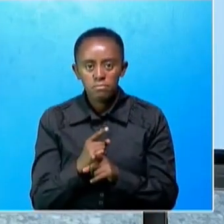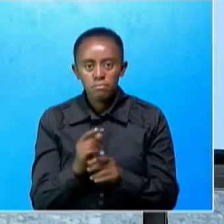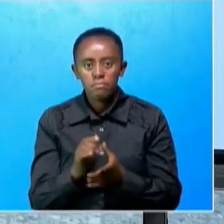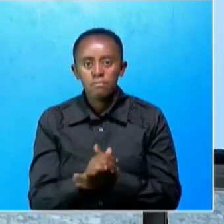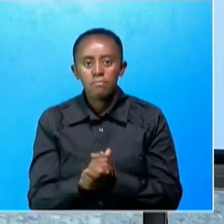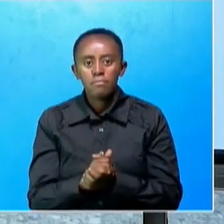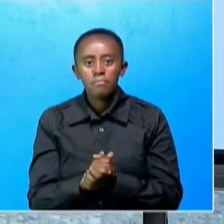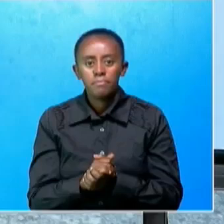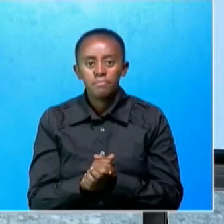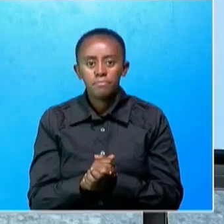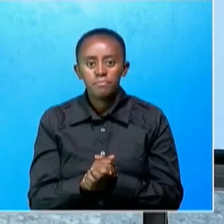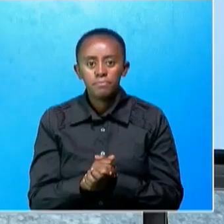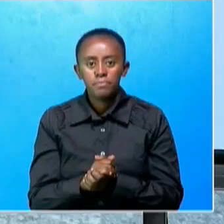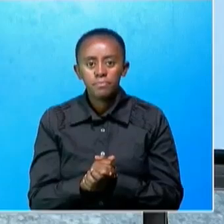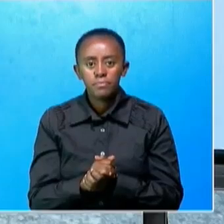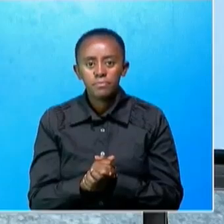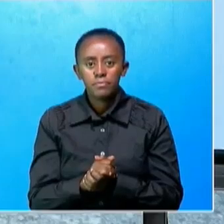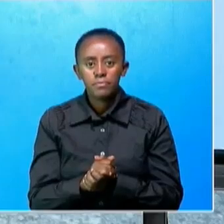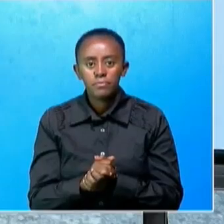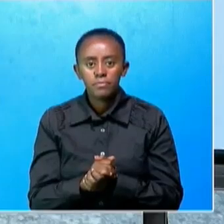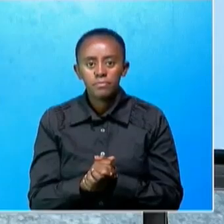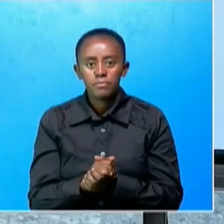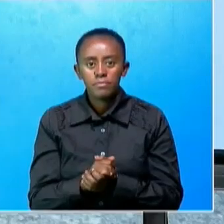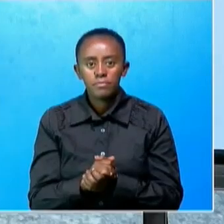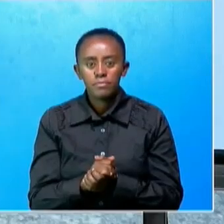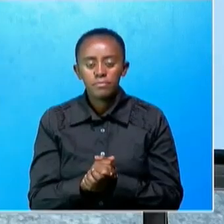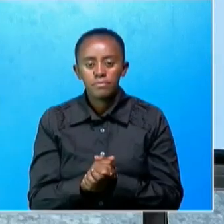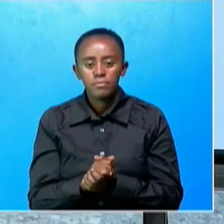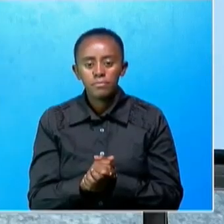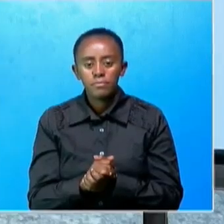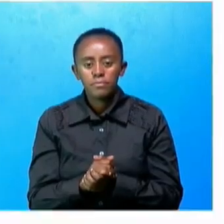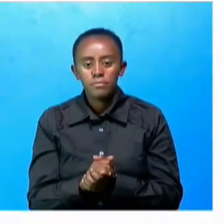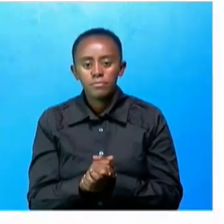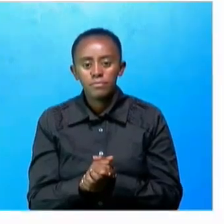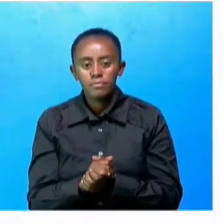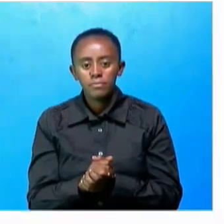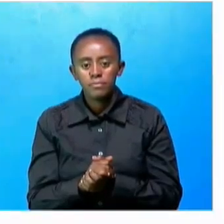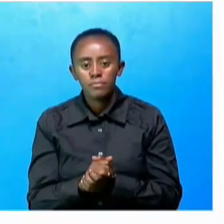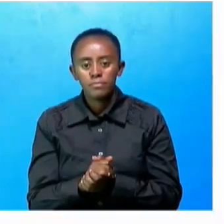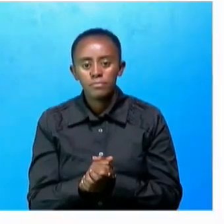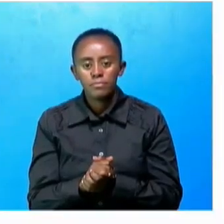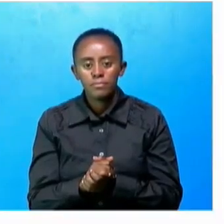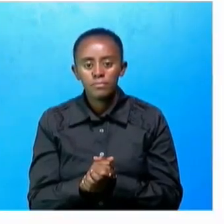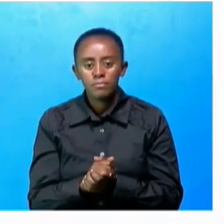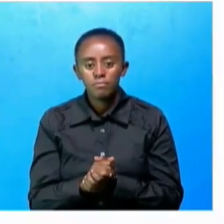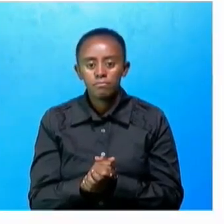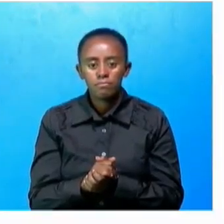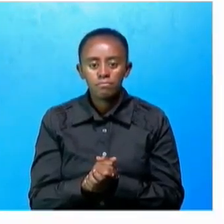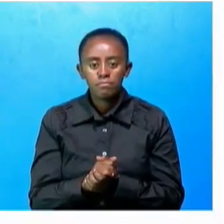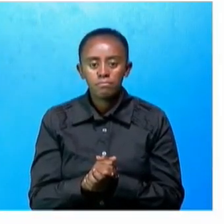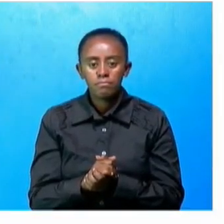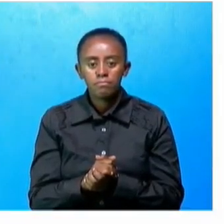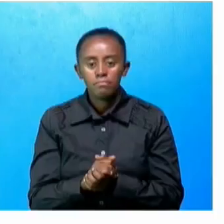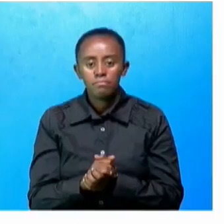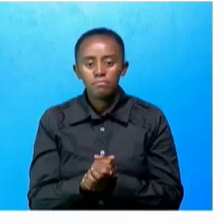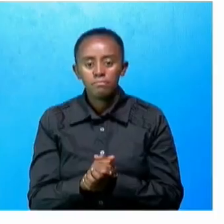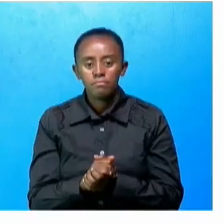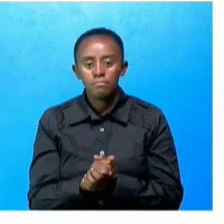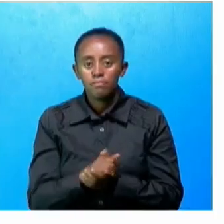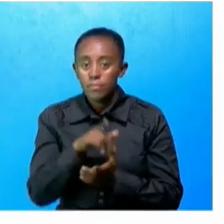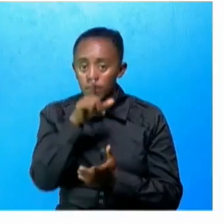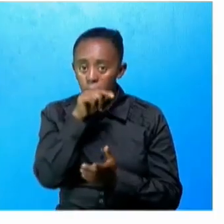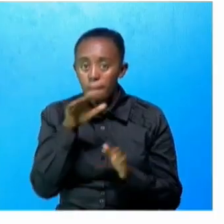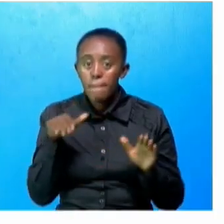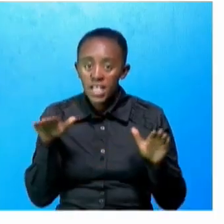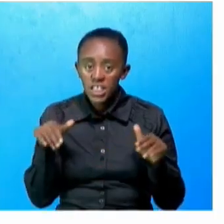Birds have Welcome. Birds